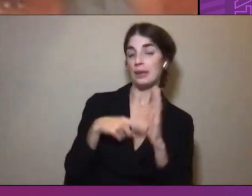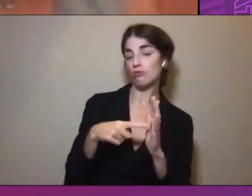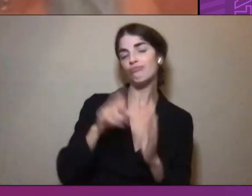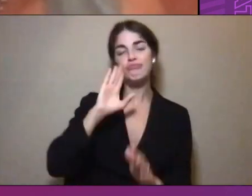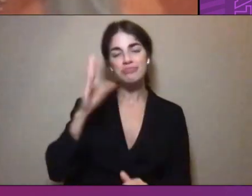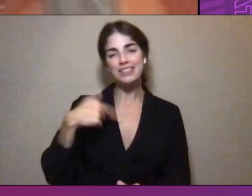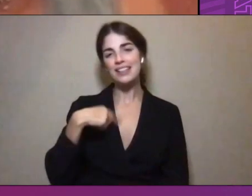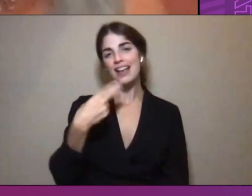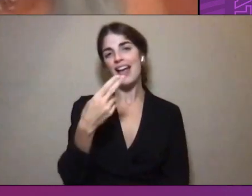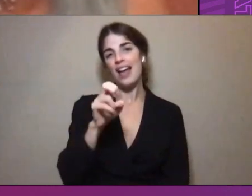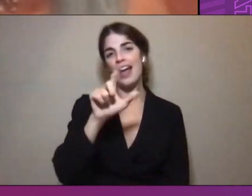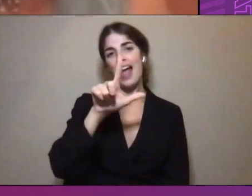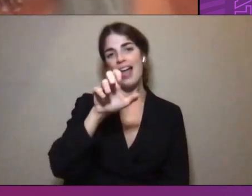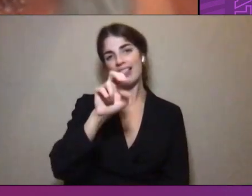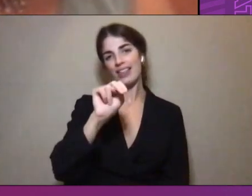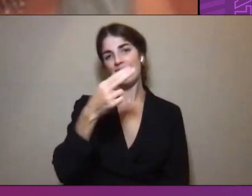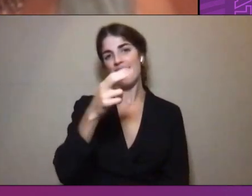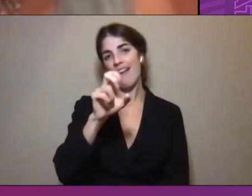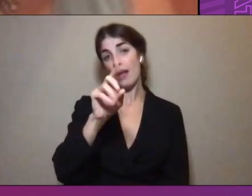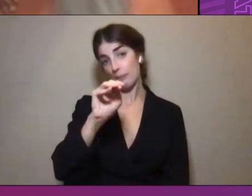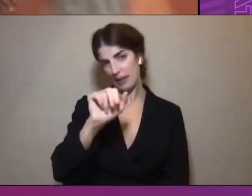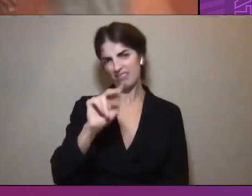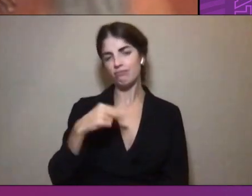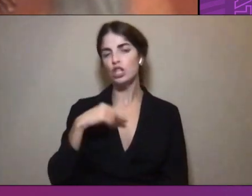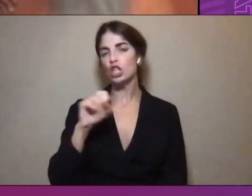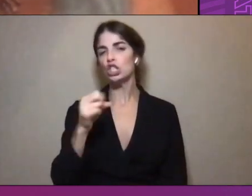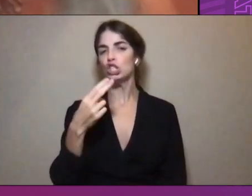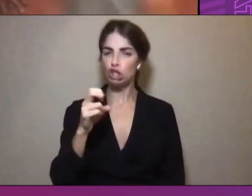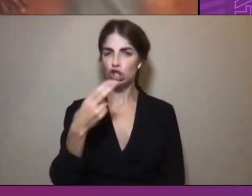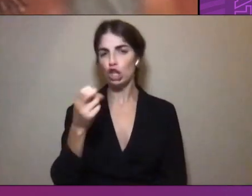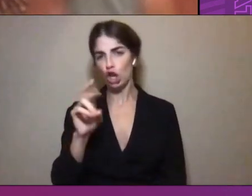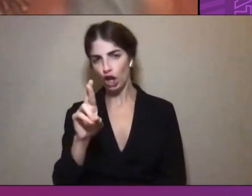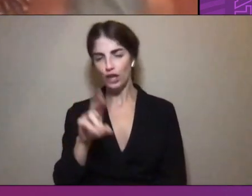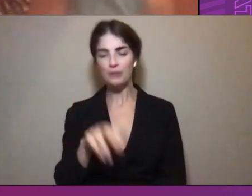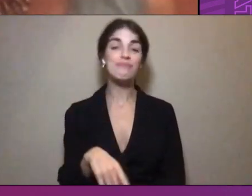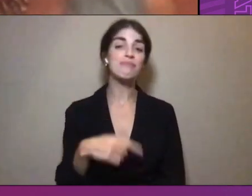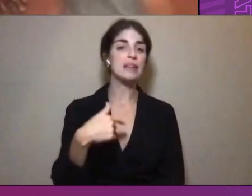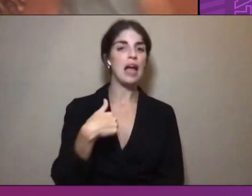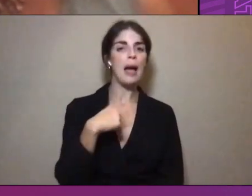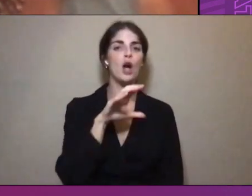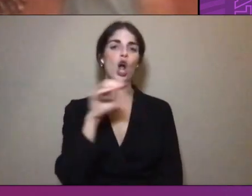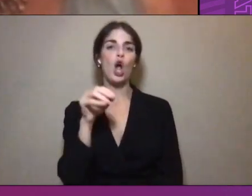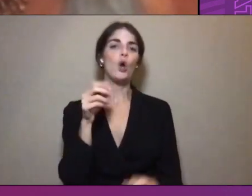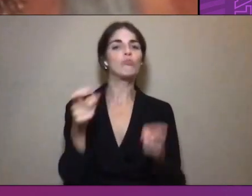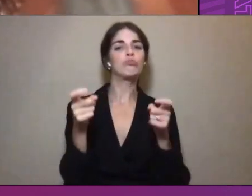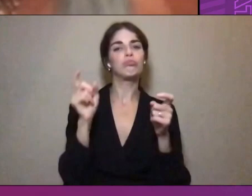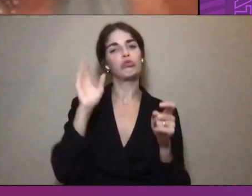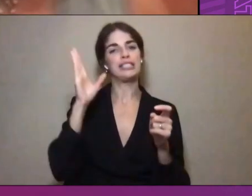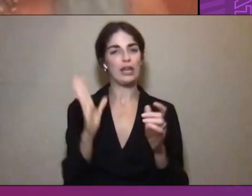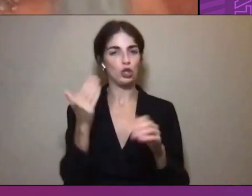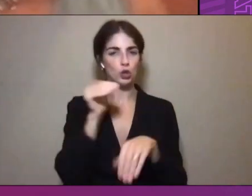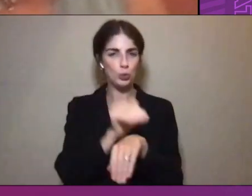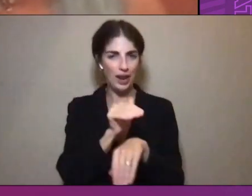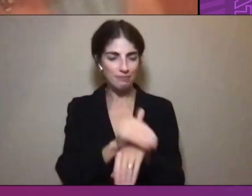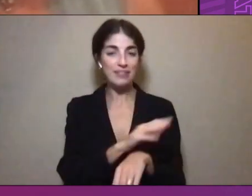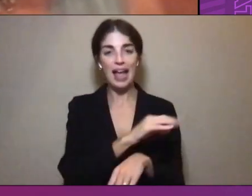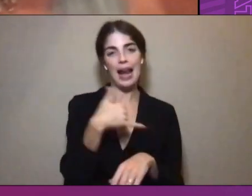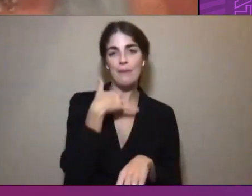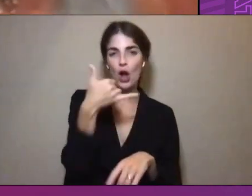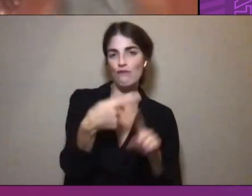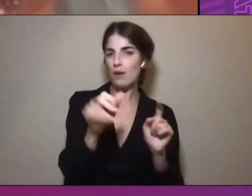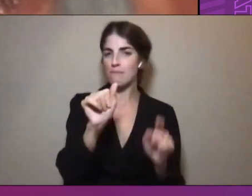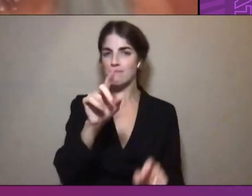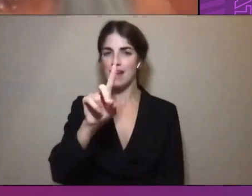Helen Hedman. My pronouns are she, her, hers. I am a co-presenter today, and I'm calling in from Adelphi,